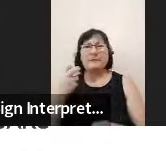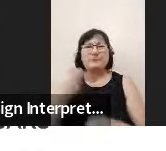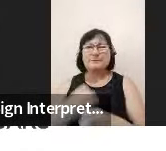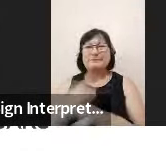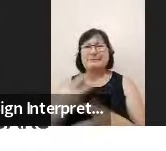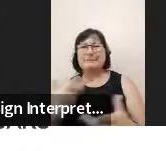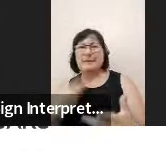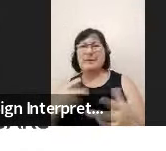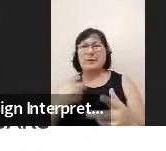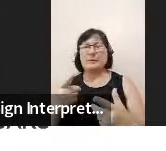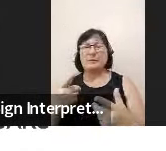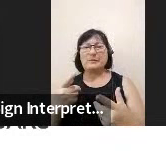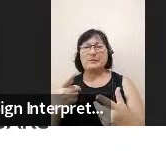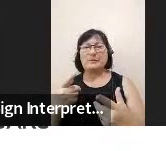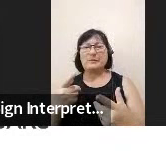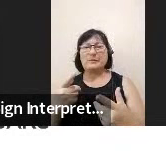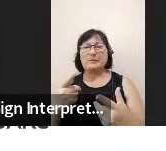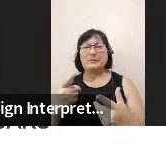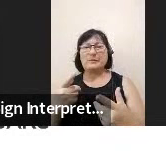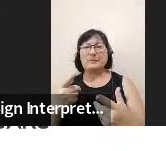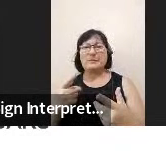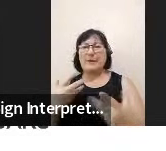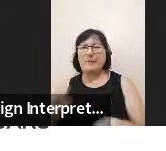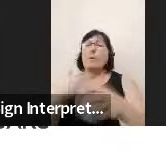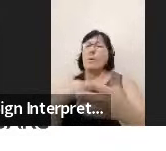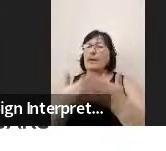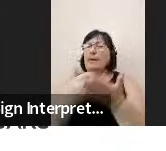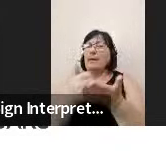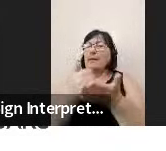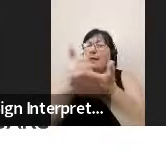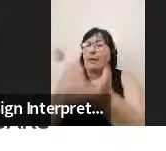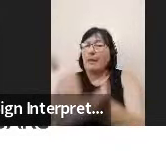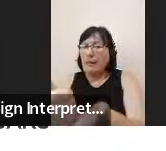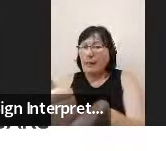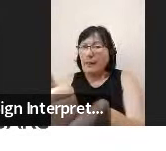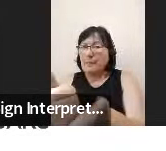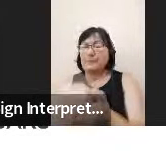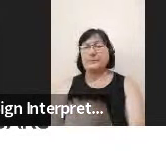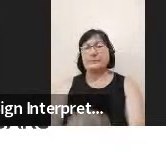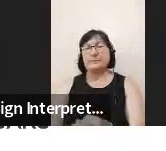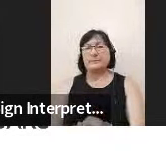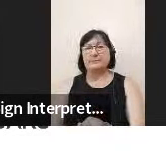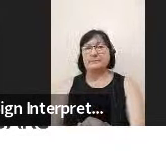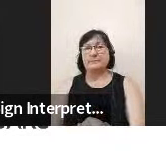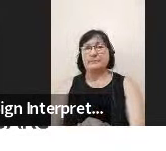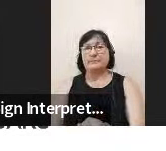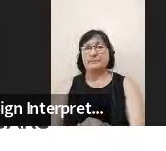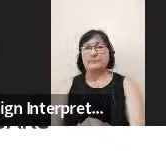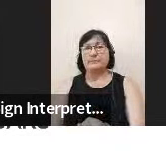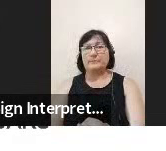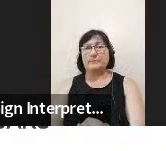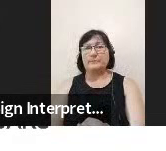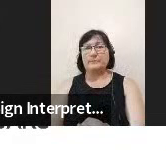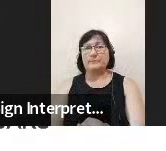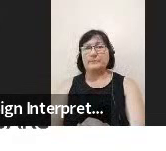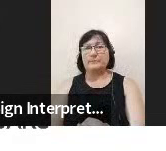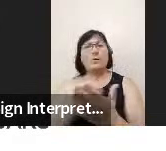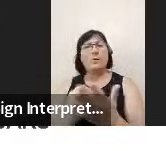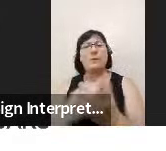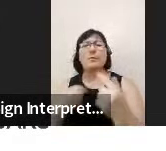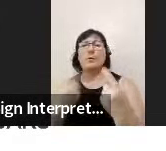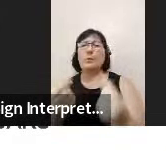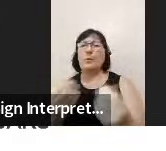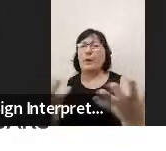to assist you with that. And how do we do that in the AEO program? When